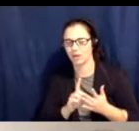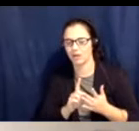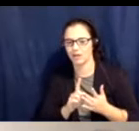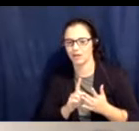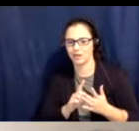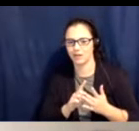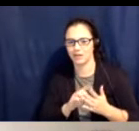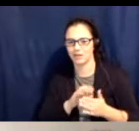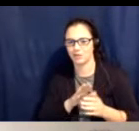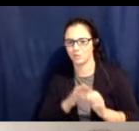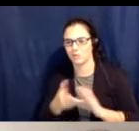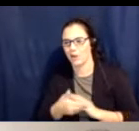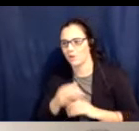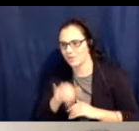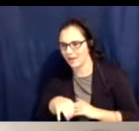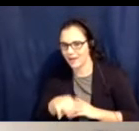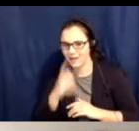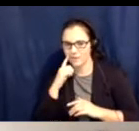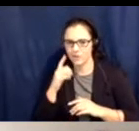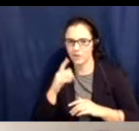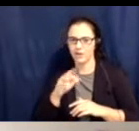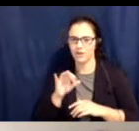out a form.